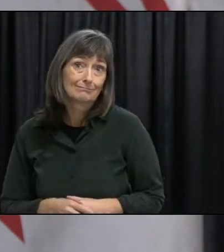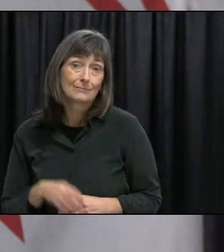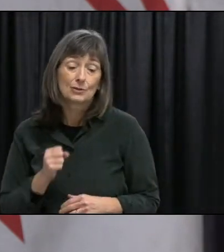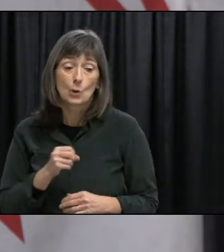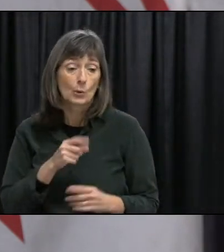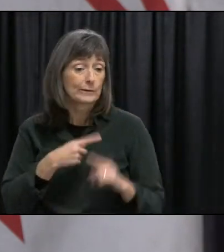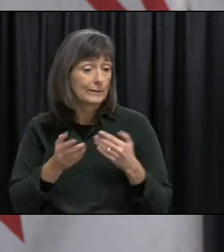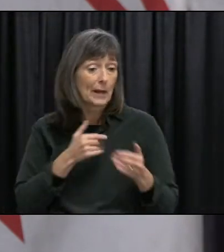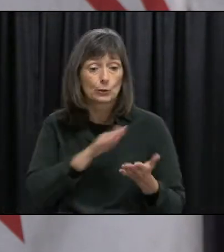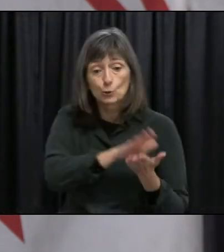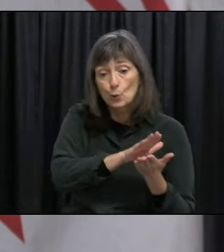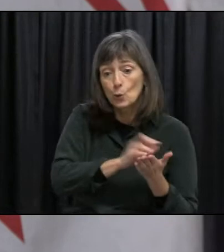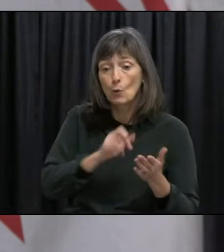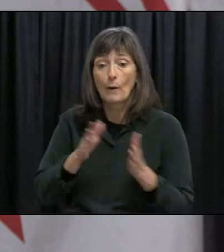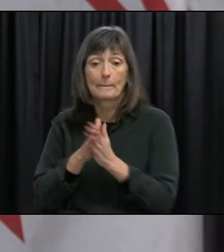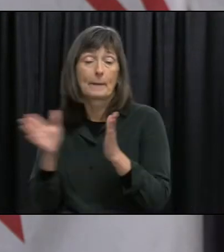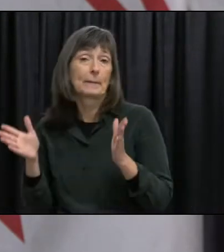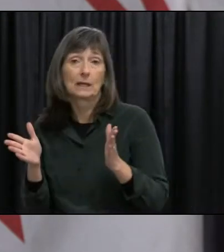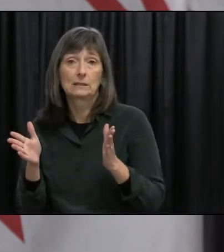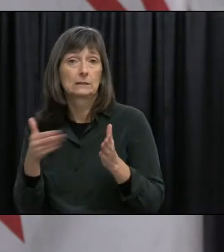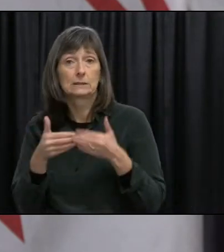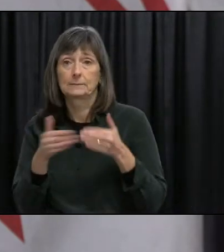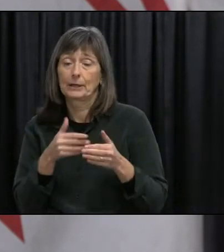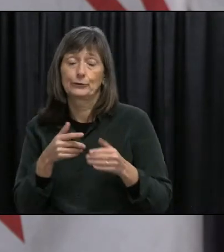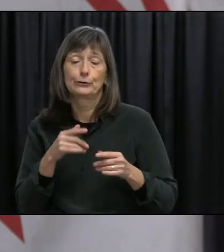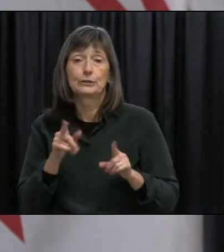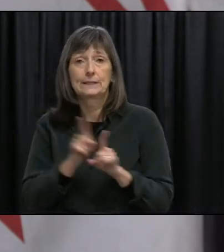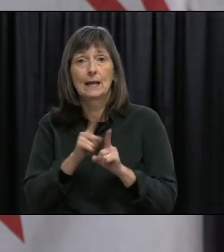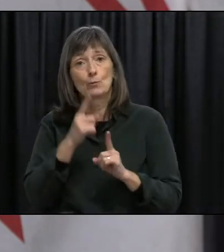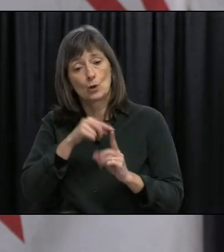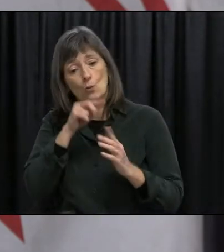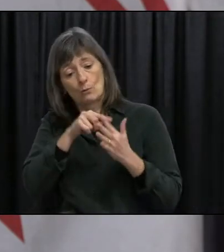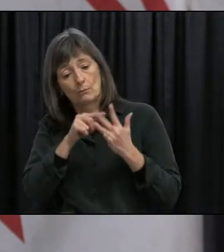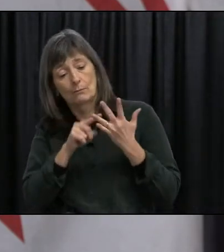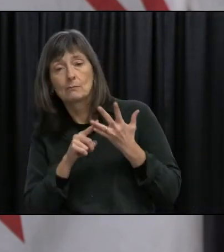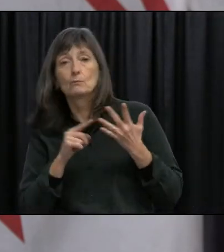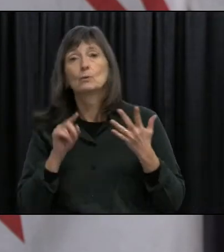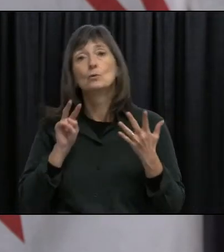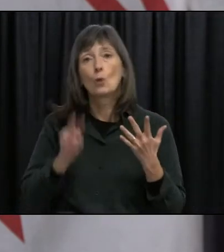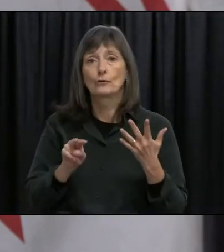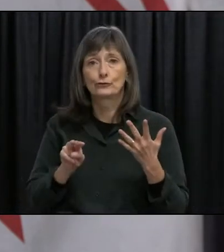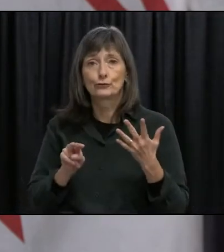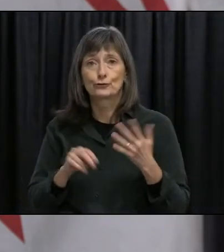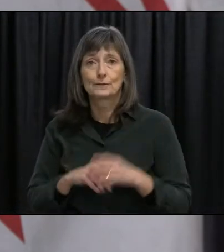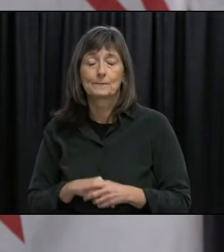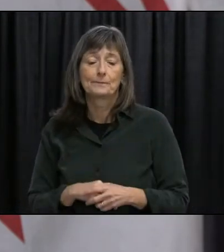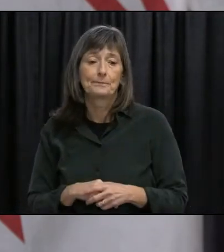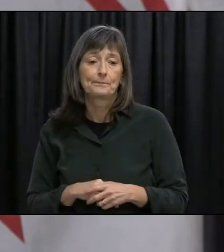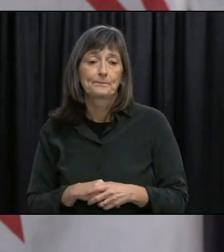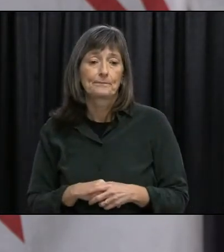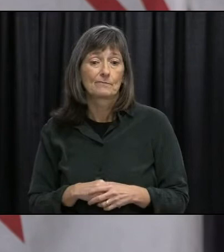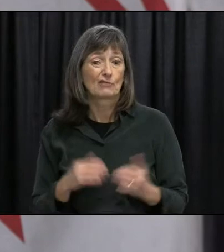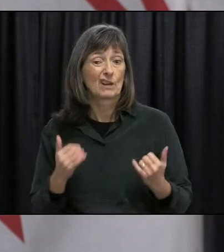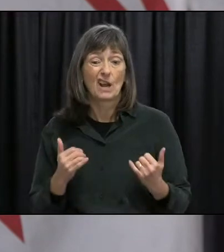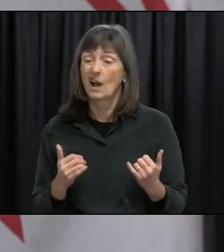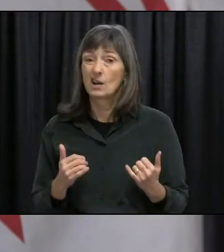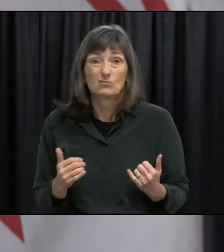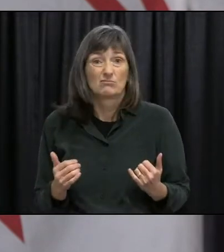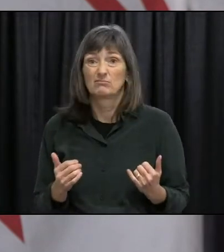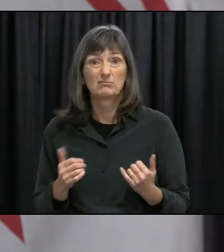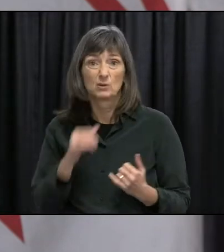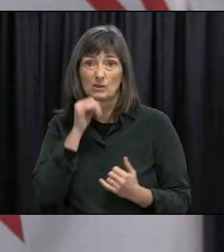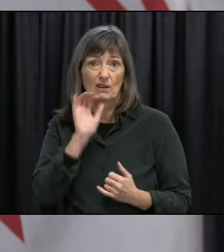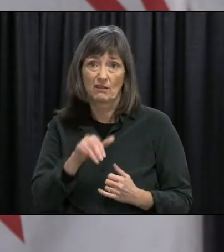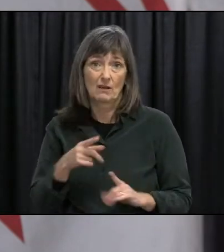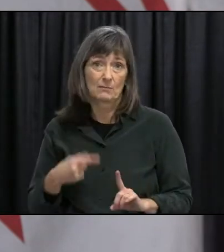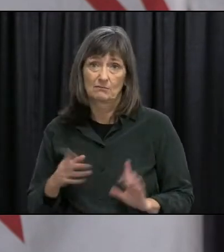with schools or with anything else. So we can, at this point, we're not there,